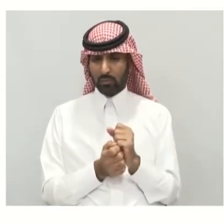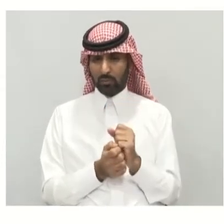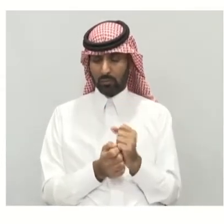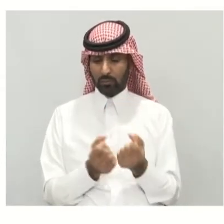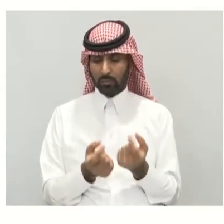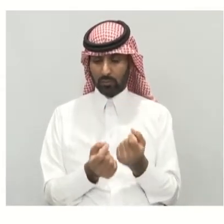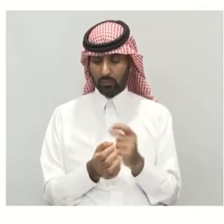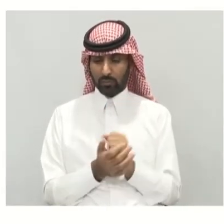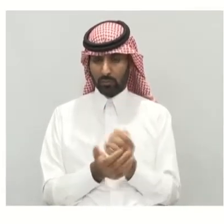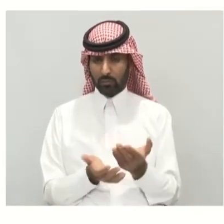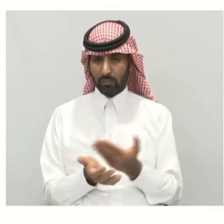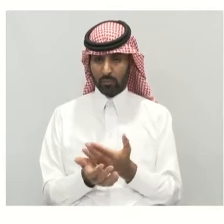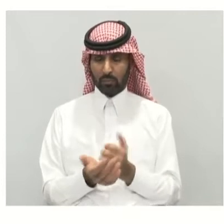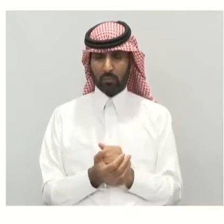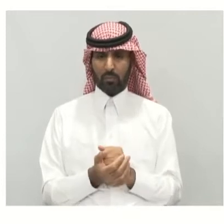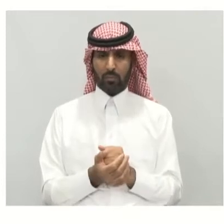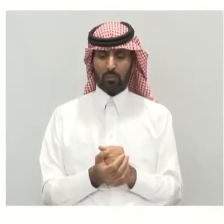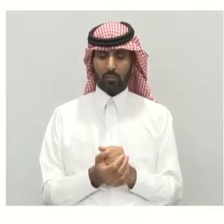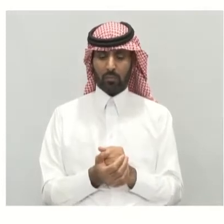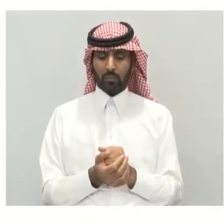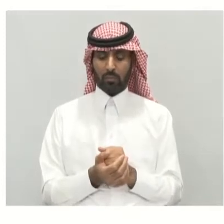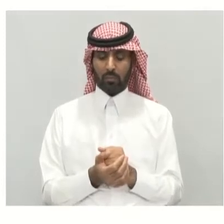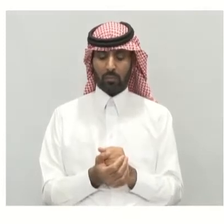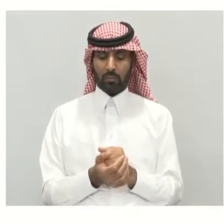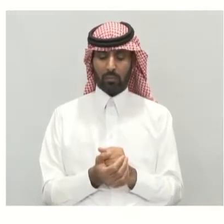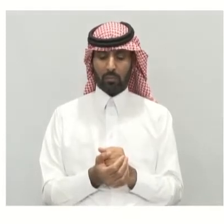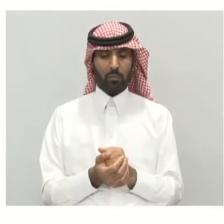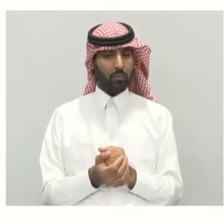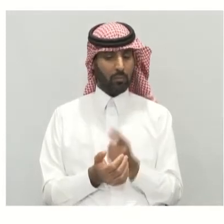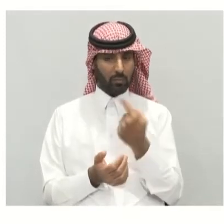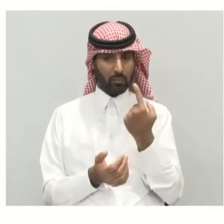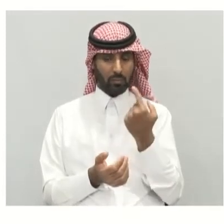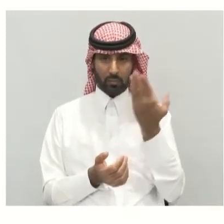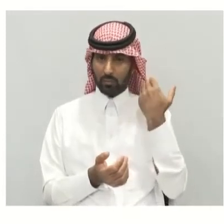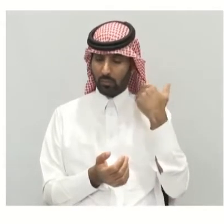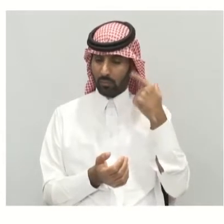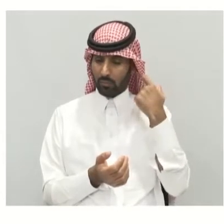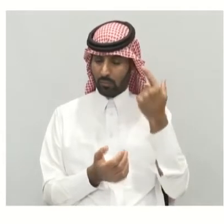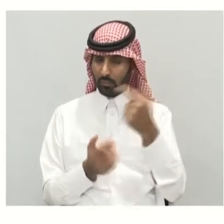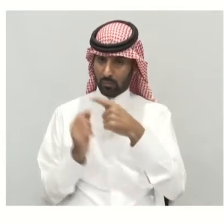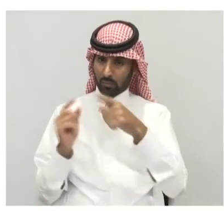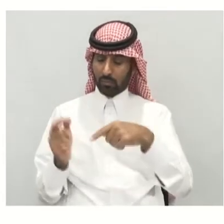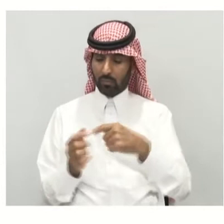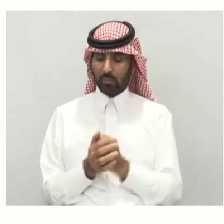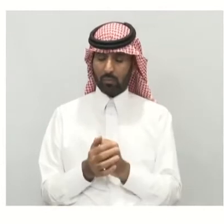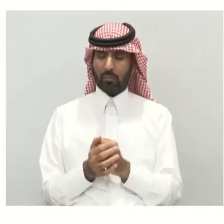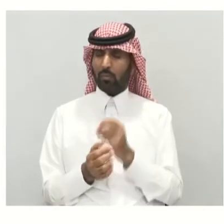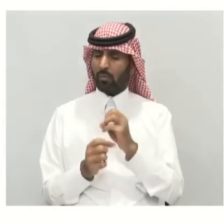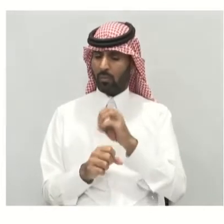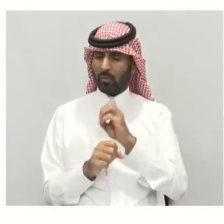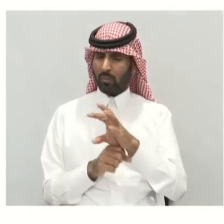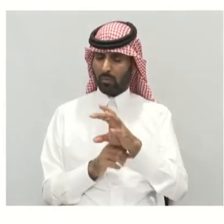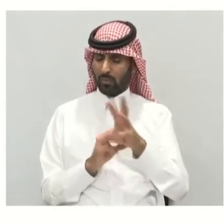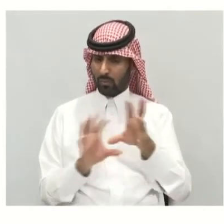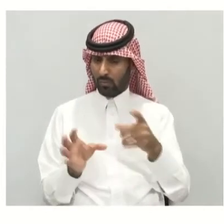www.skyhighdive.com. Okay. Now, we already heard the text together. Here, I